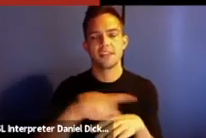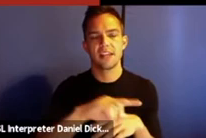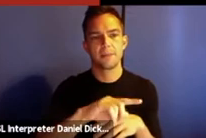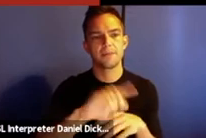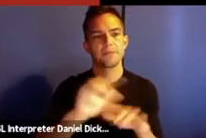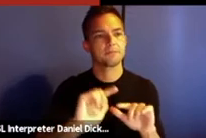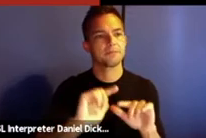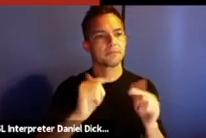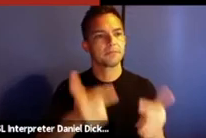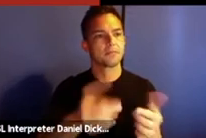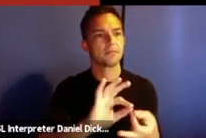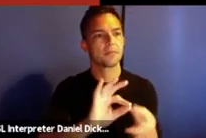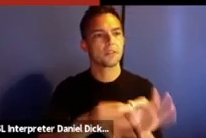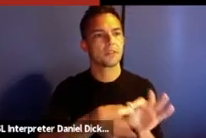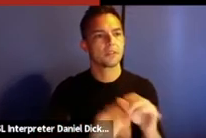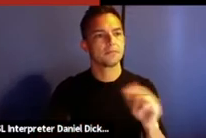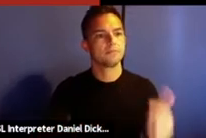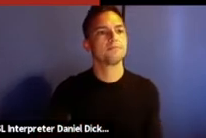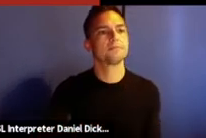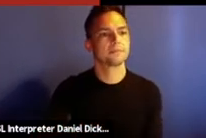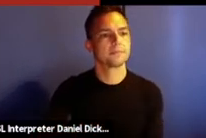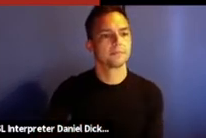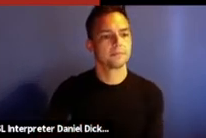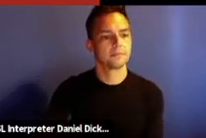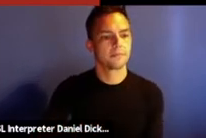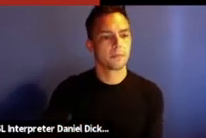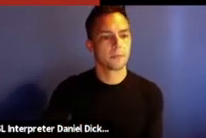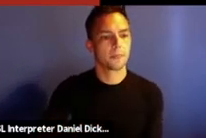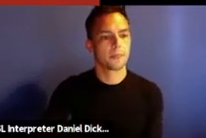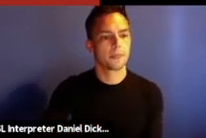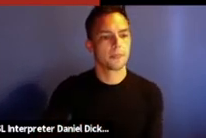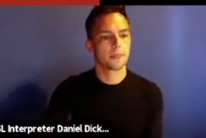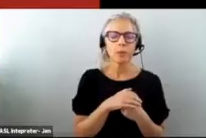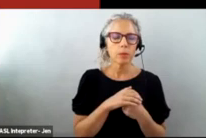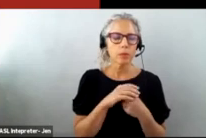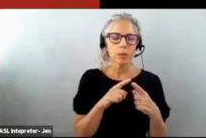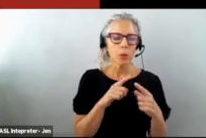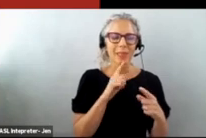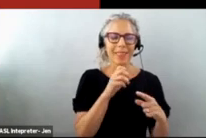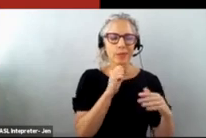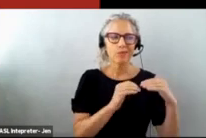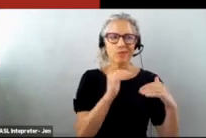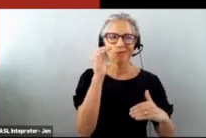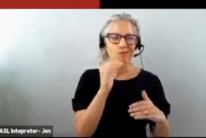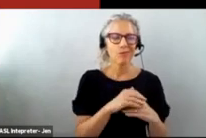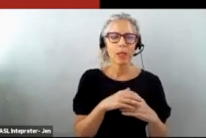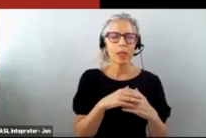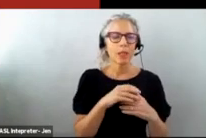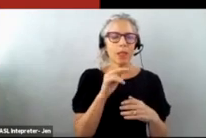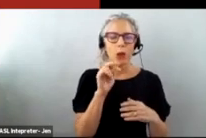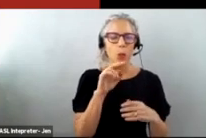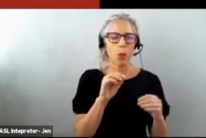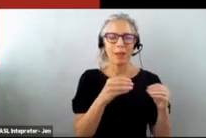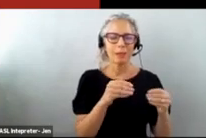perspective when you shift into saying, you know what, we've probably passed the point of maximum neuroplasticity, and now it's about adaptation and access